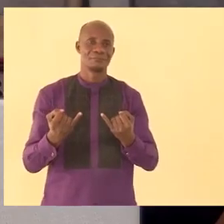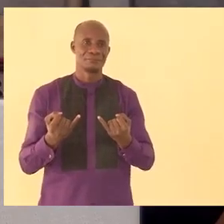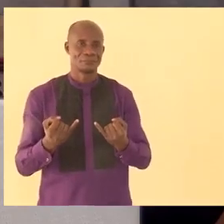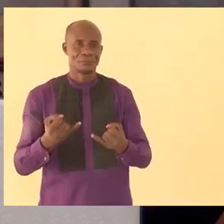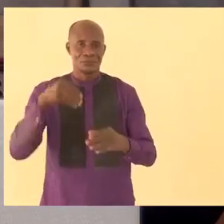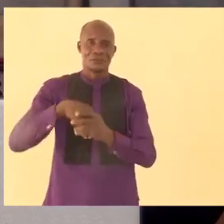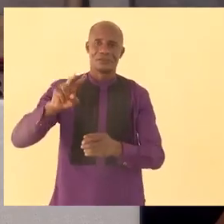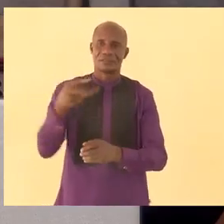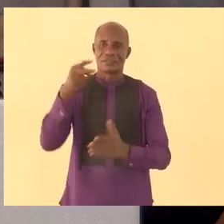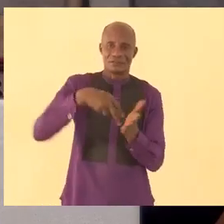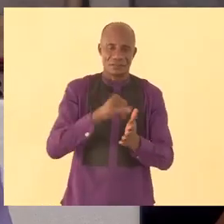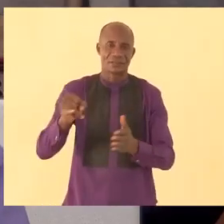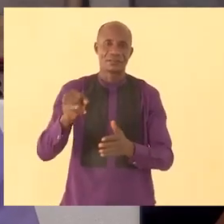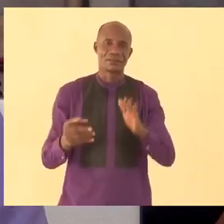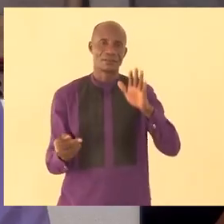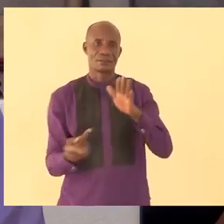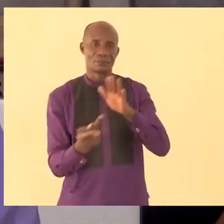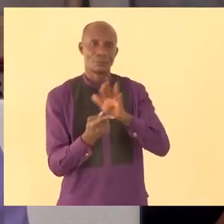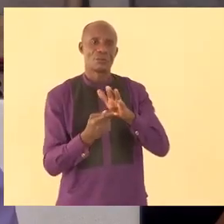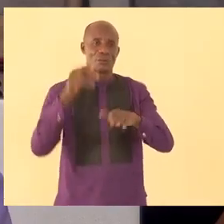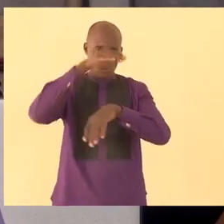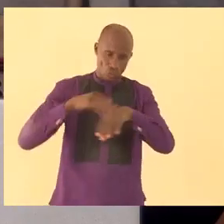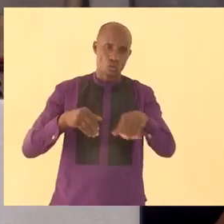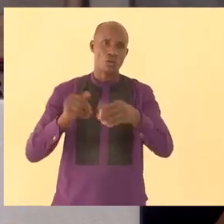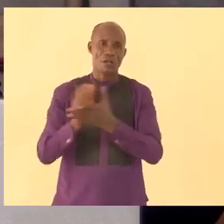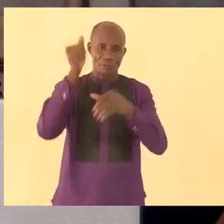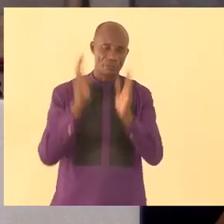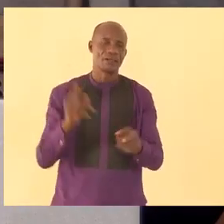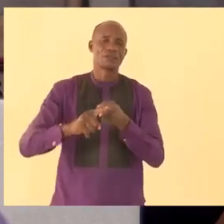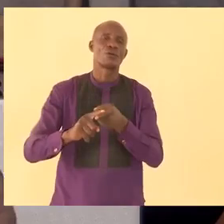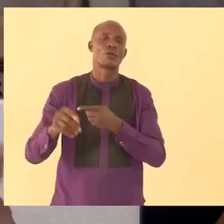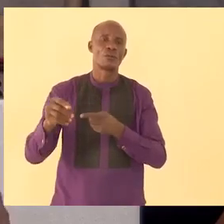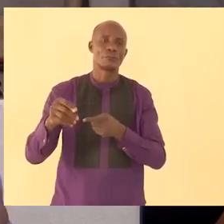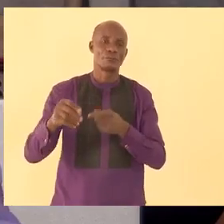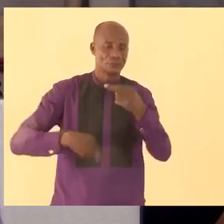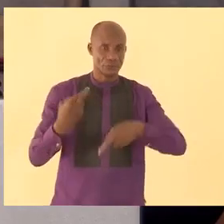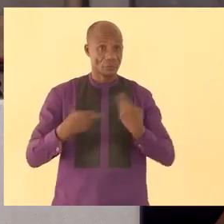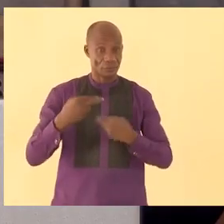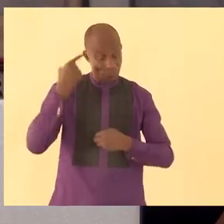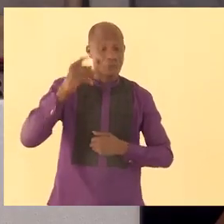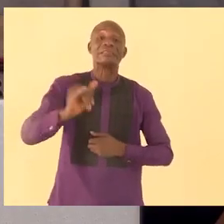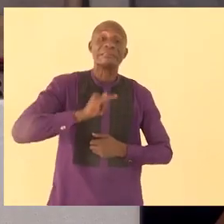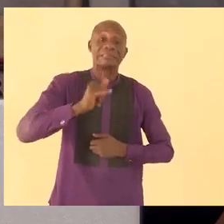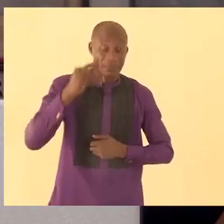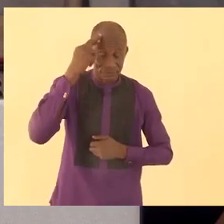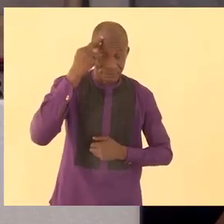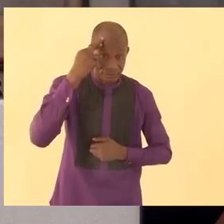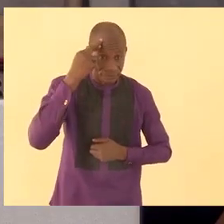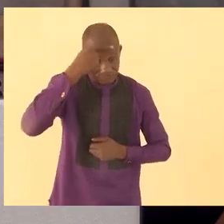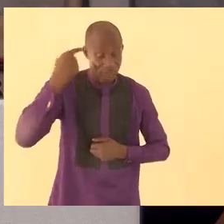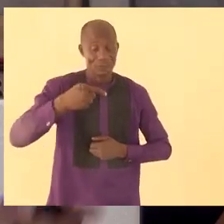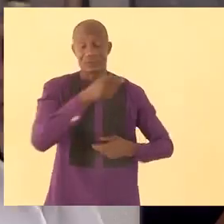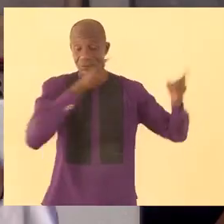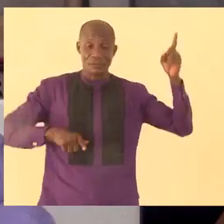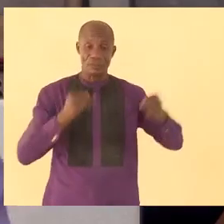In the second reading, Paul also calls on believers to rejoice because the Lord is near. For the same reason, Because the Lord is near, he